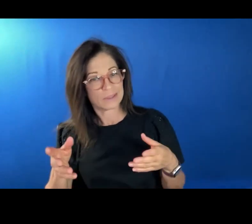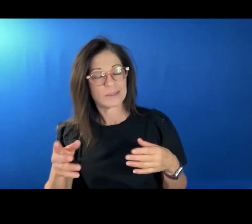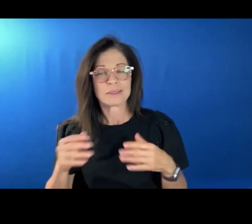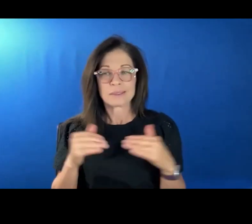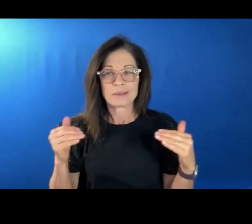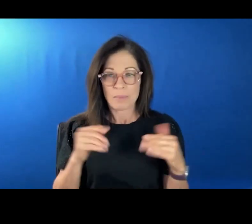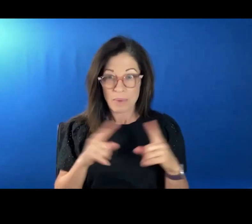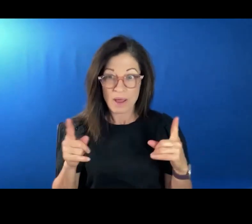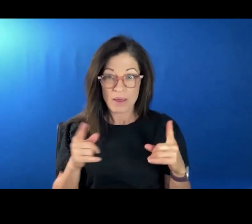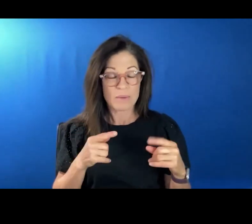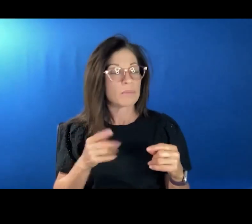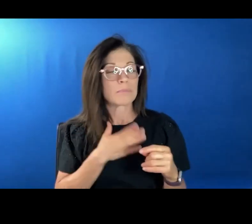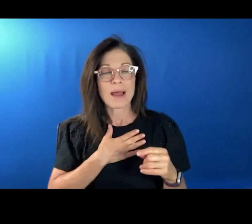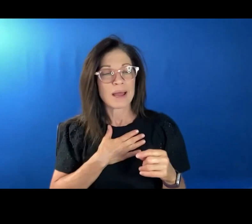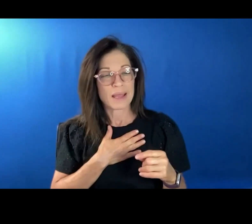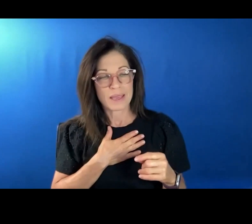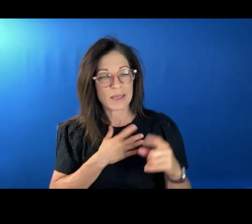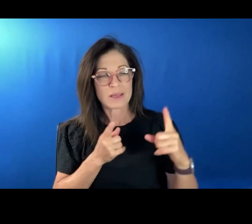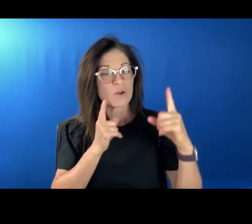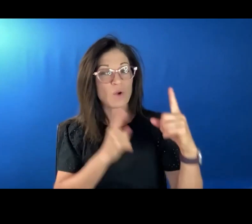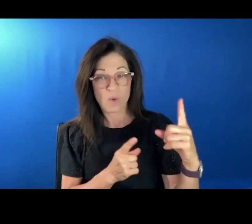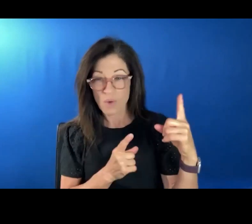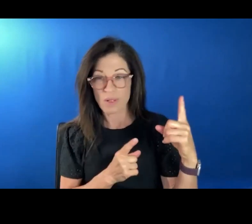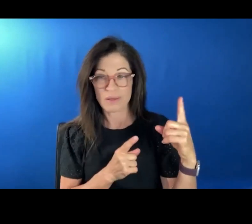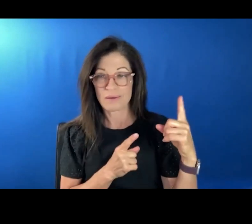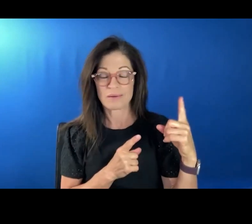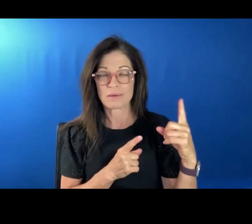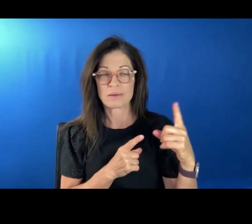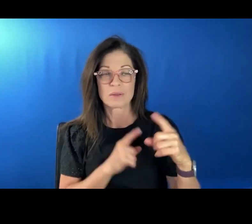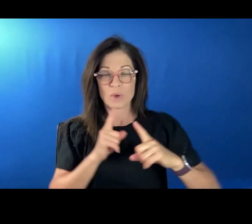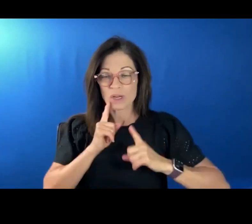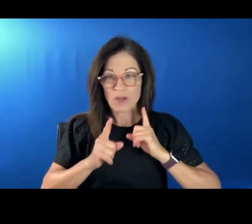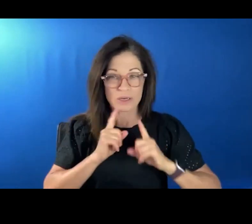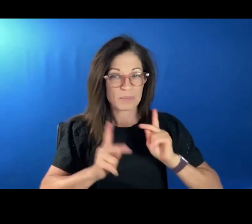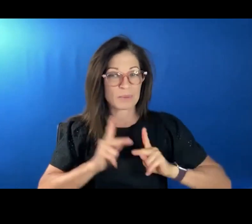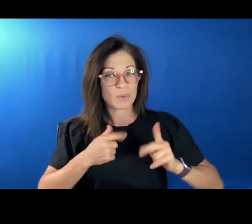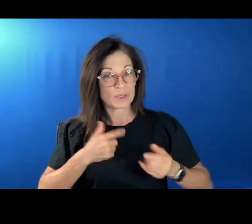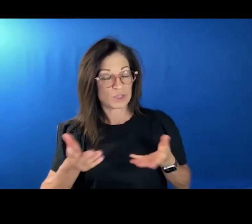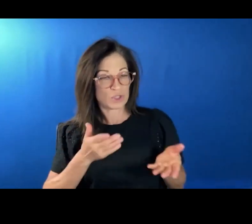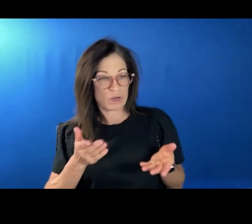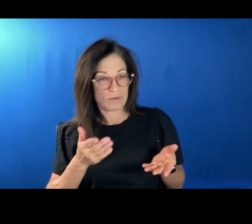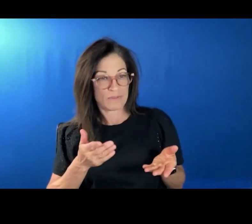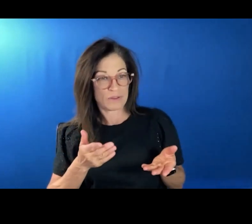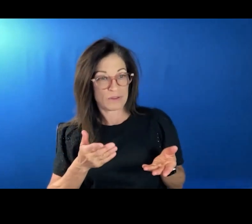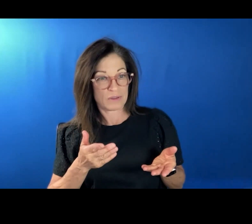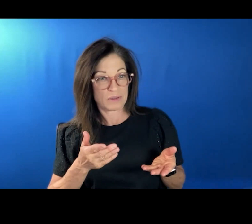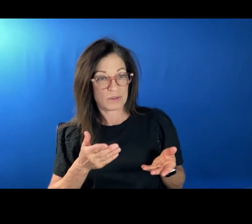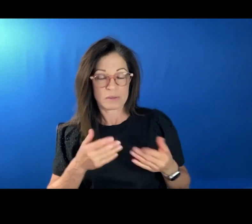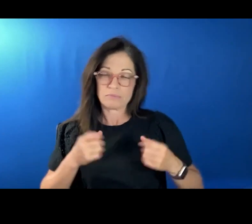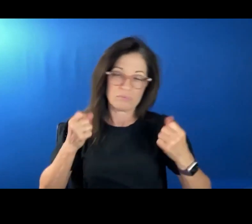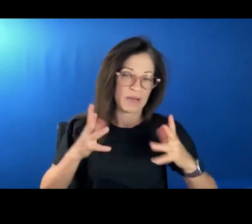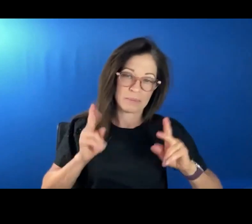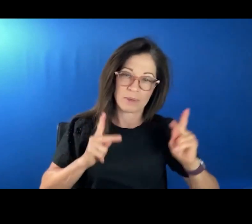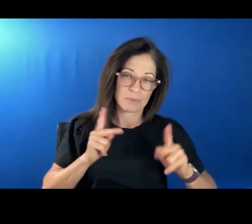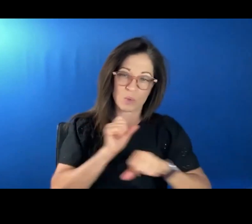just, my goal in talking with individuals that we serve, and we have a lot of people with lived experience who